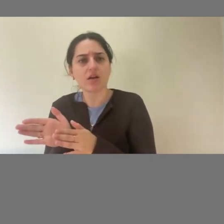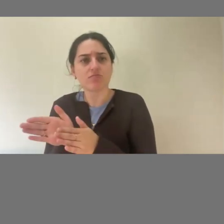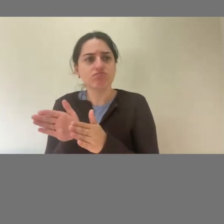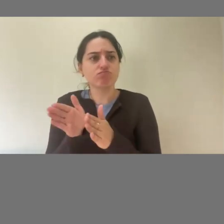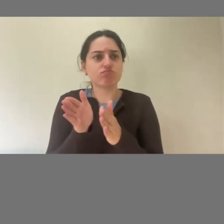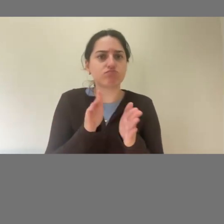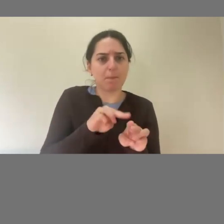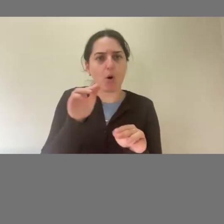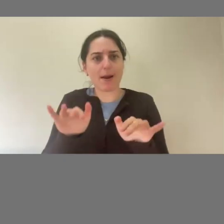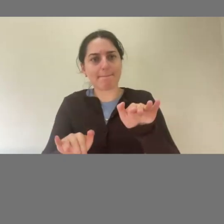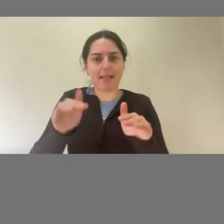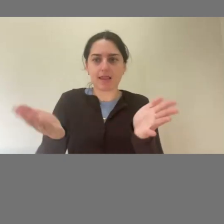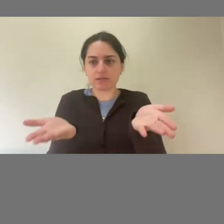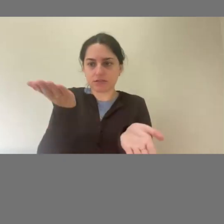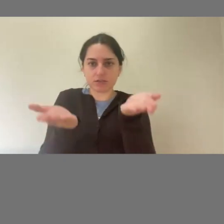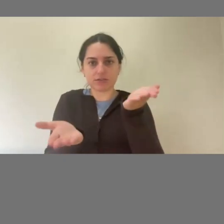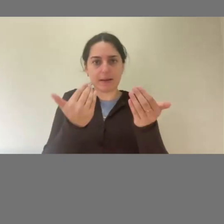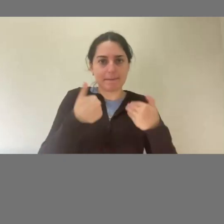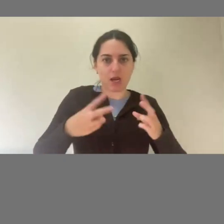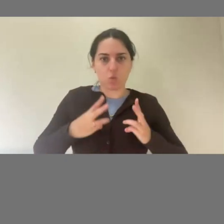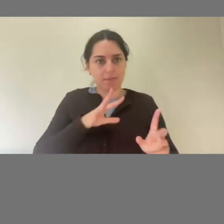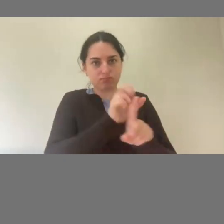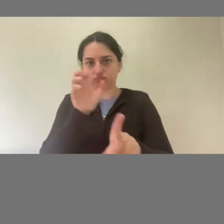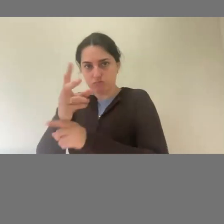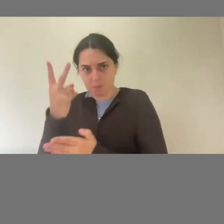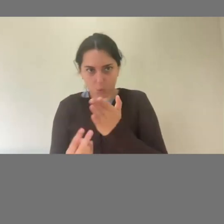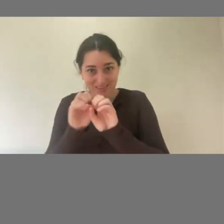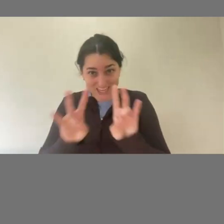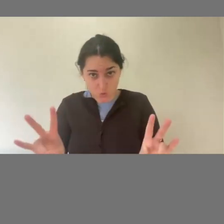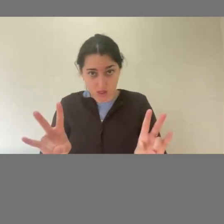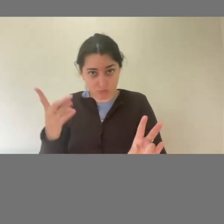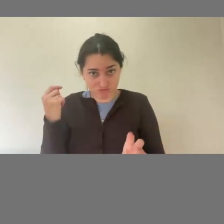gender balance in diagnosis in recent years?